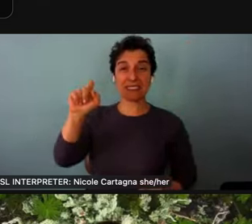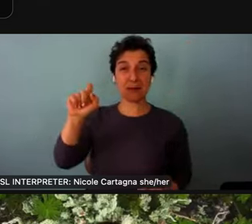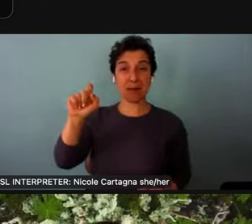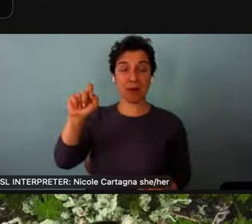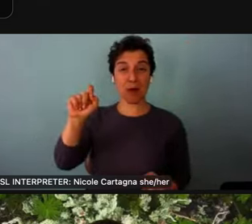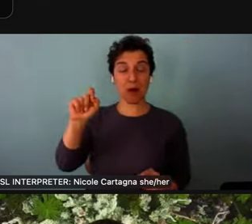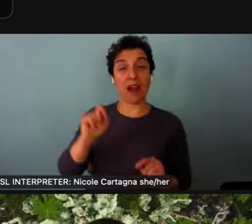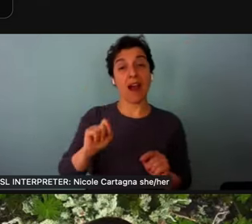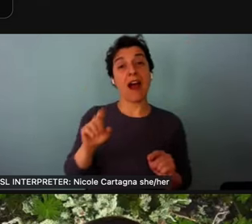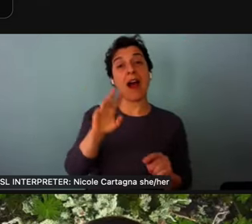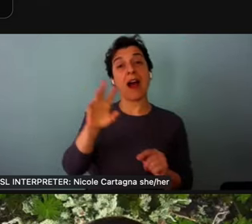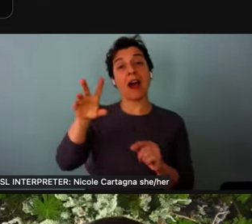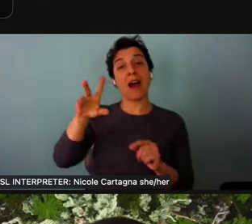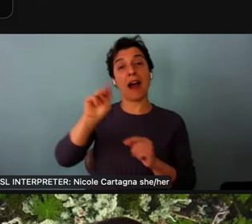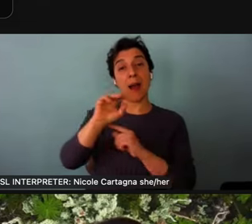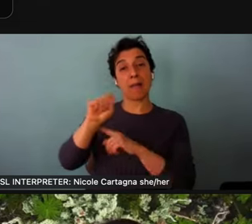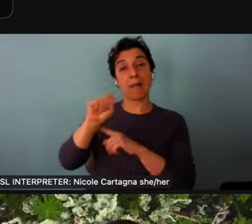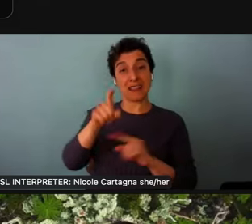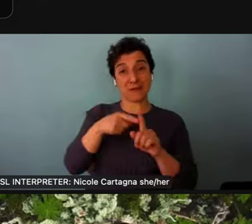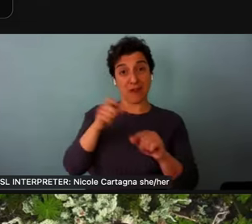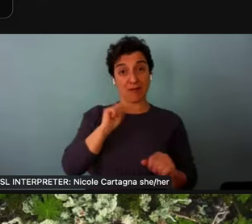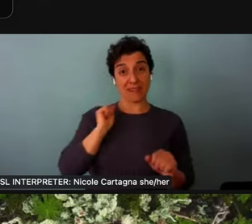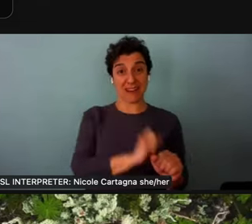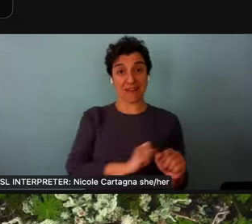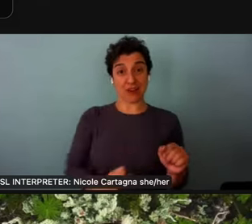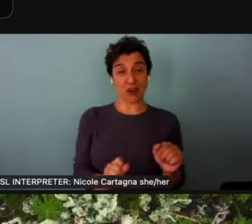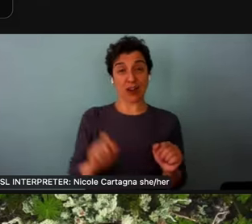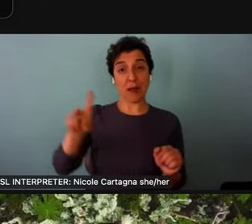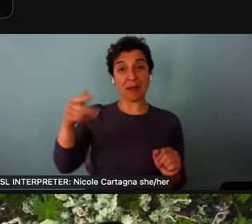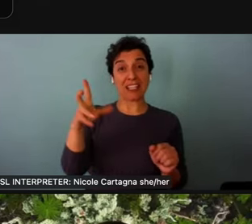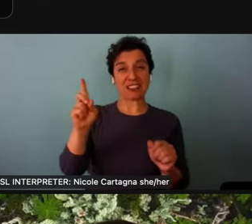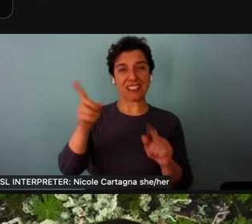University and his PhD from the Massachusetts Institute of Technology.